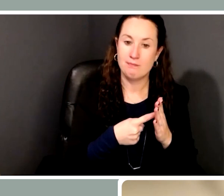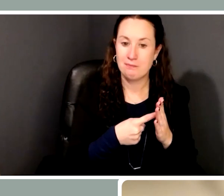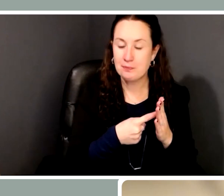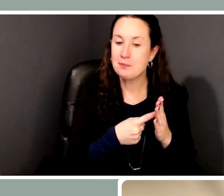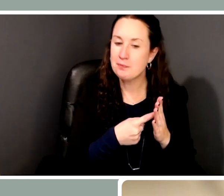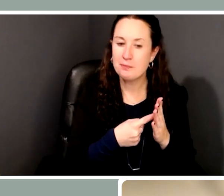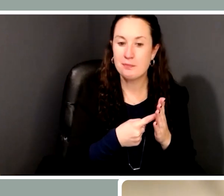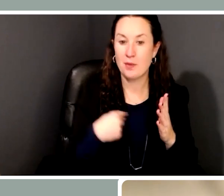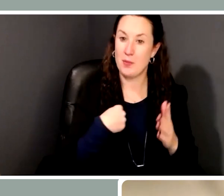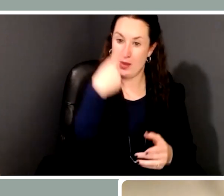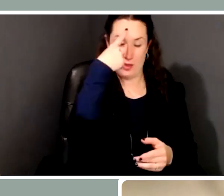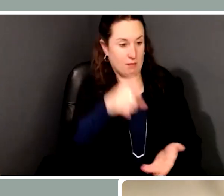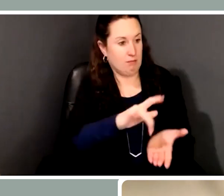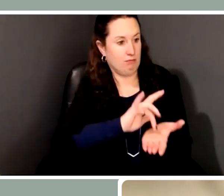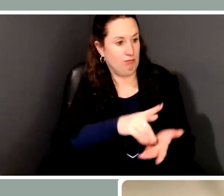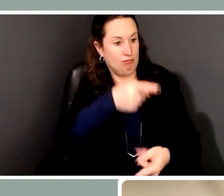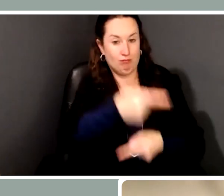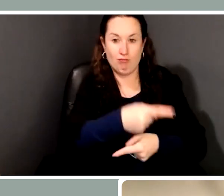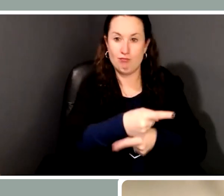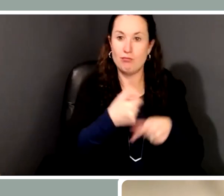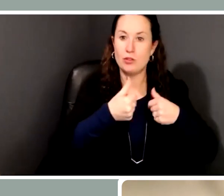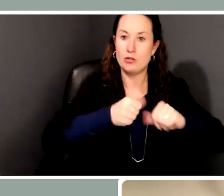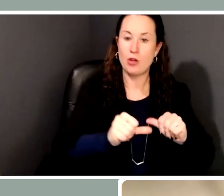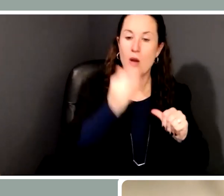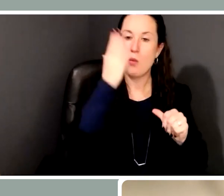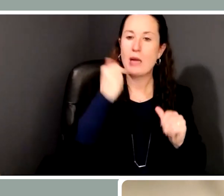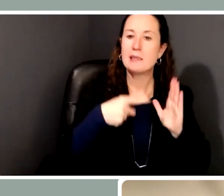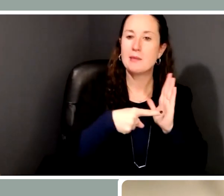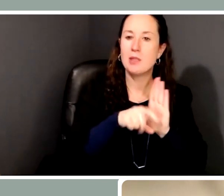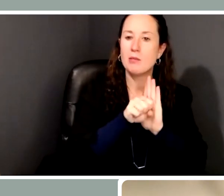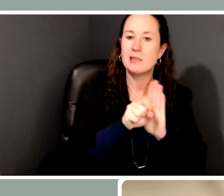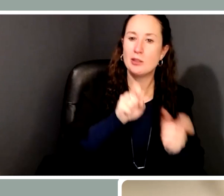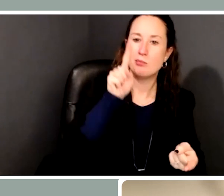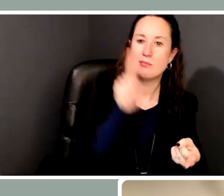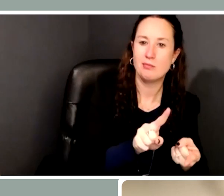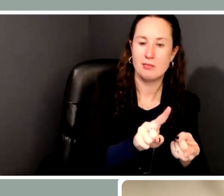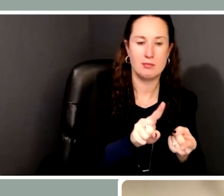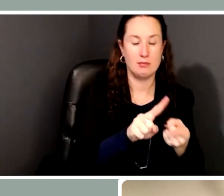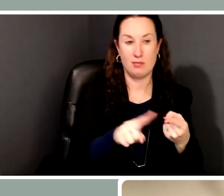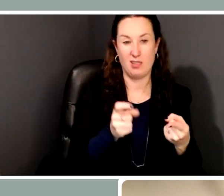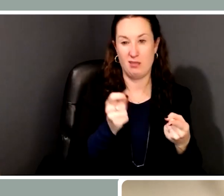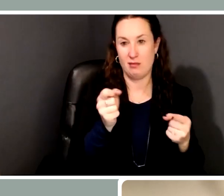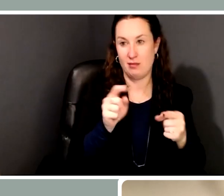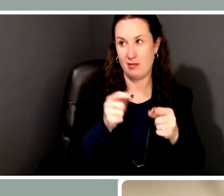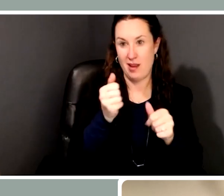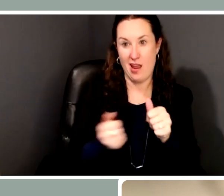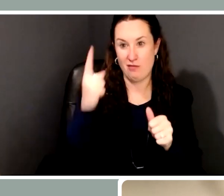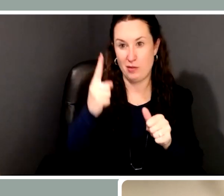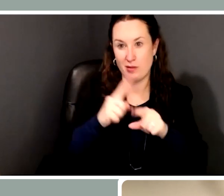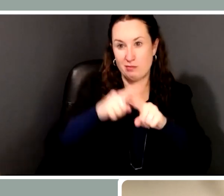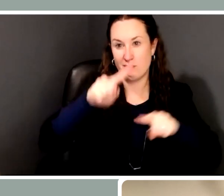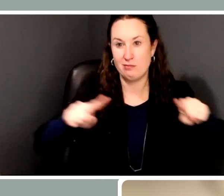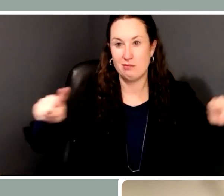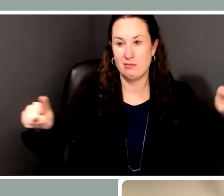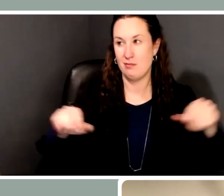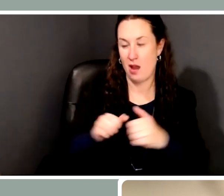we think is appropriate in general to try and minimize symptoms, but everyone is different. And you never know how one person is going to experience